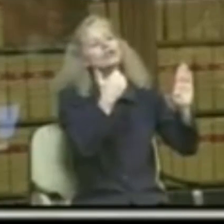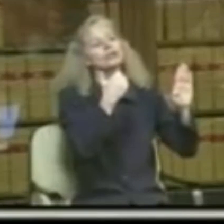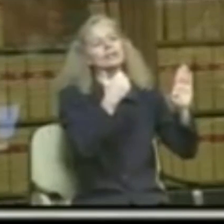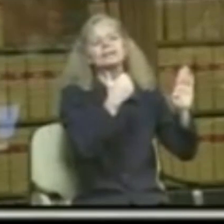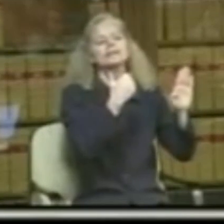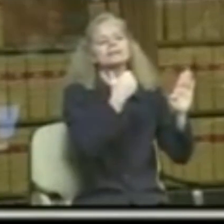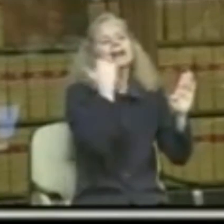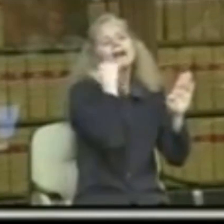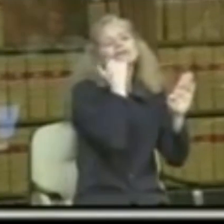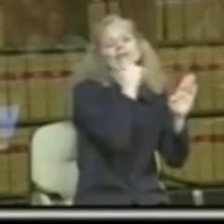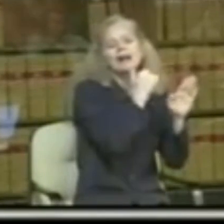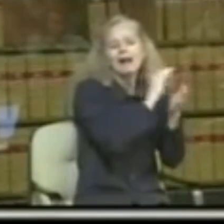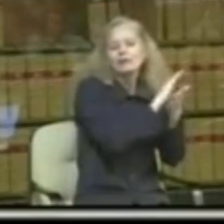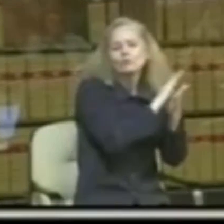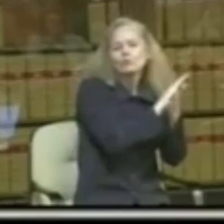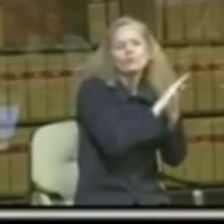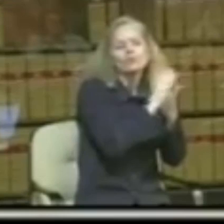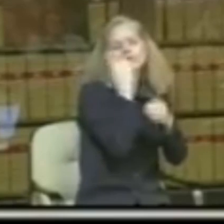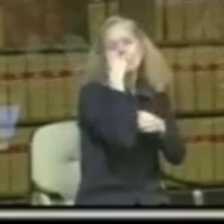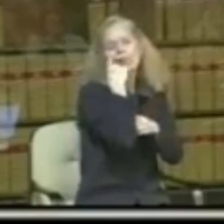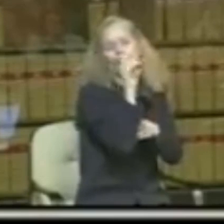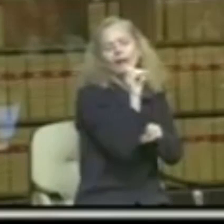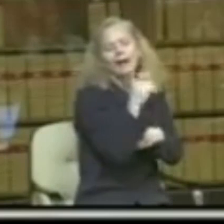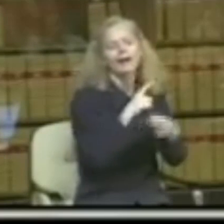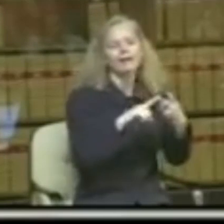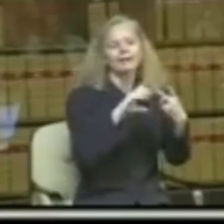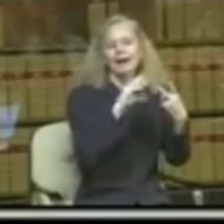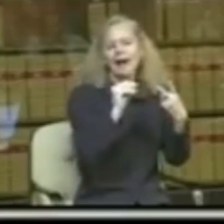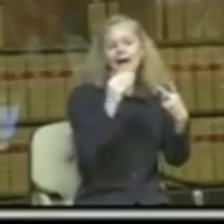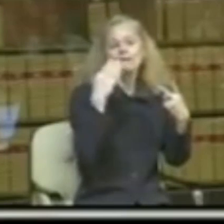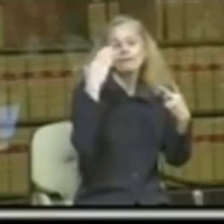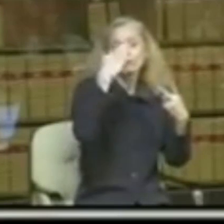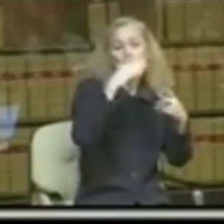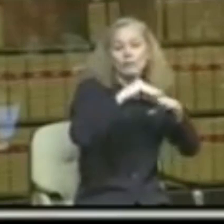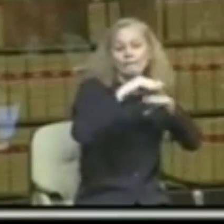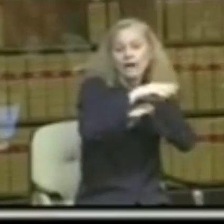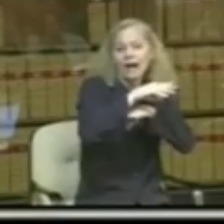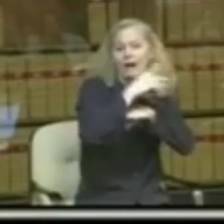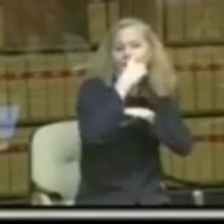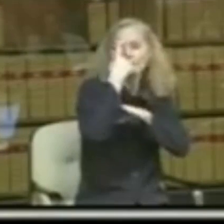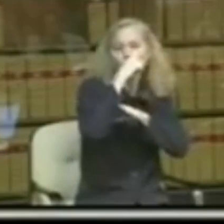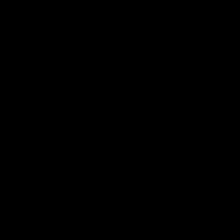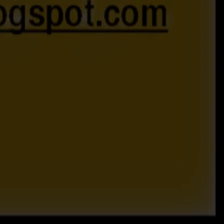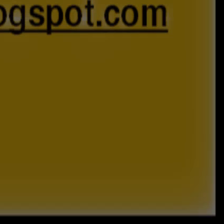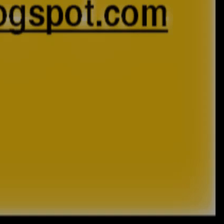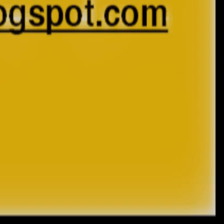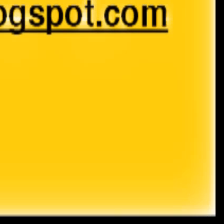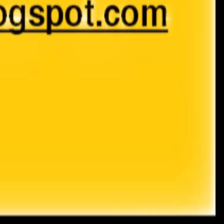school year have changed as a result of the focus on high stakes tests. Thank you.